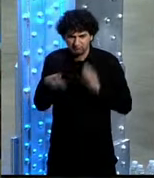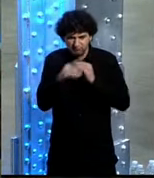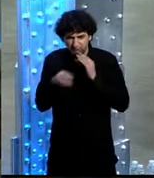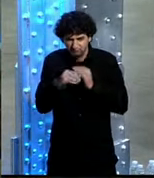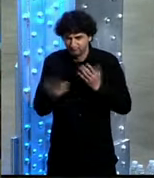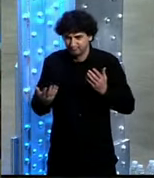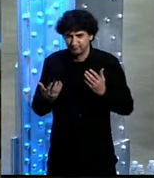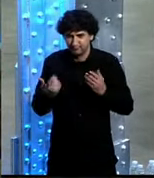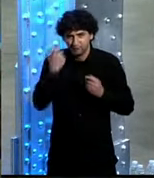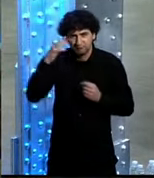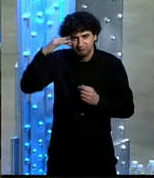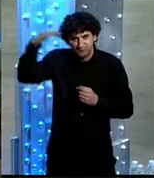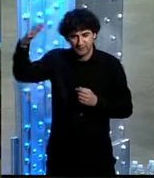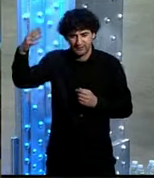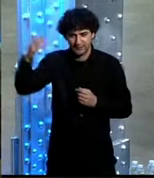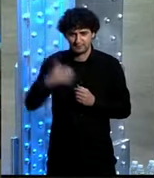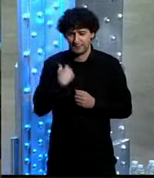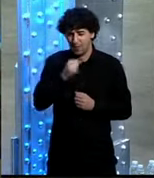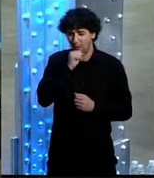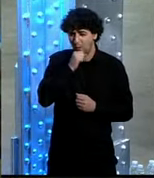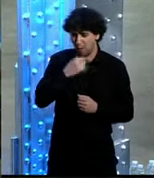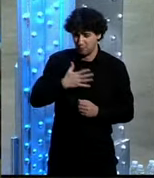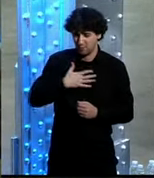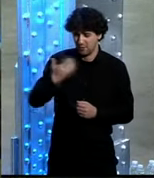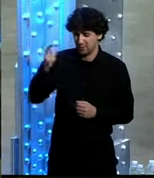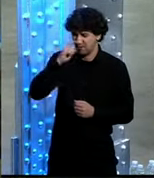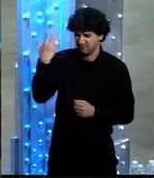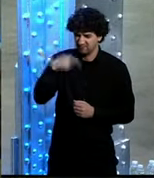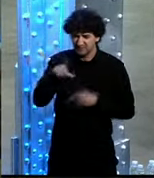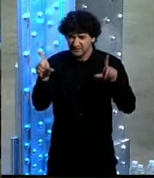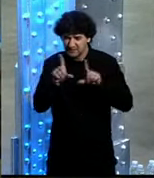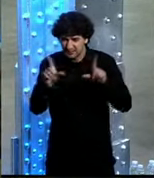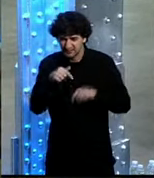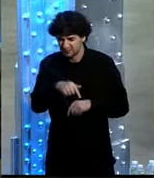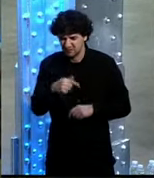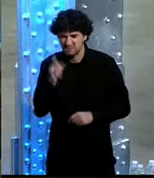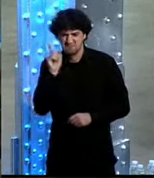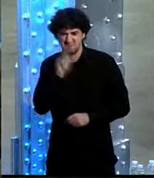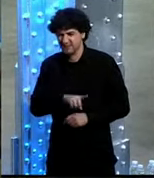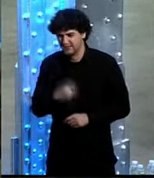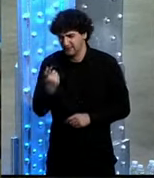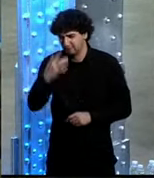cinema, and if we consider it something that is packed and